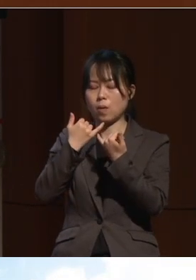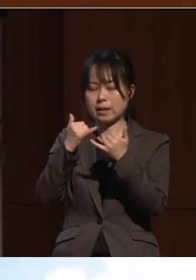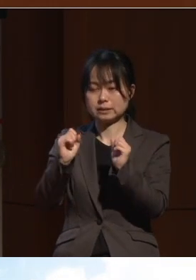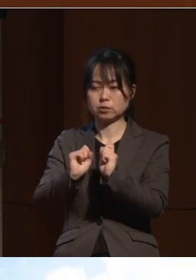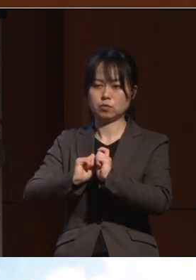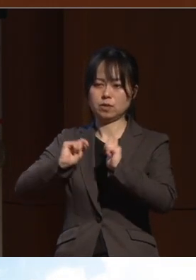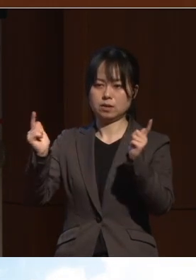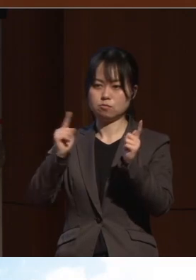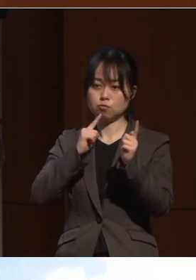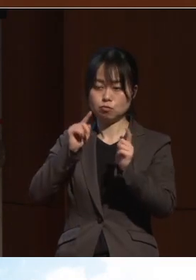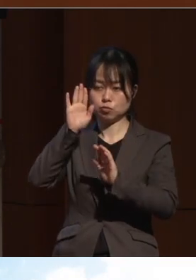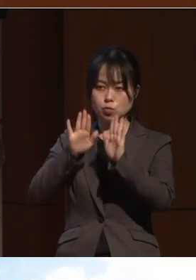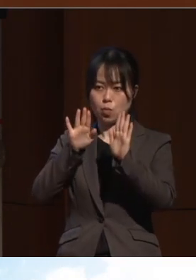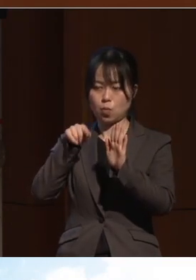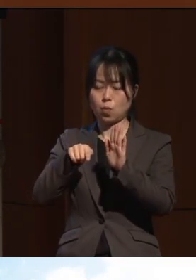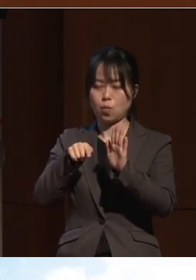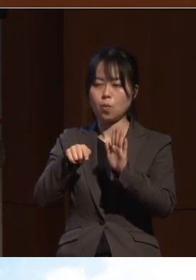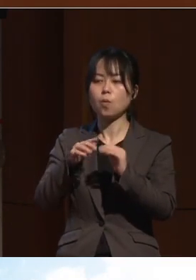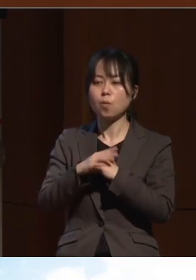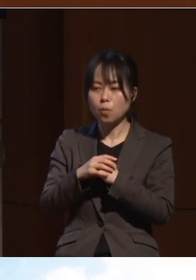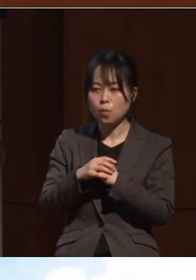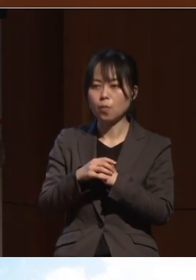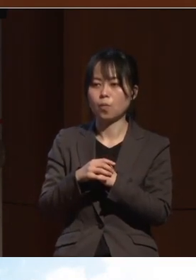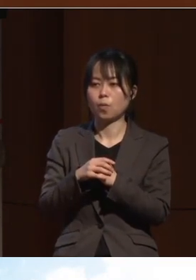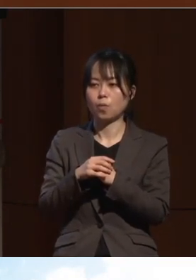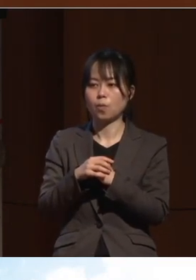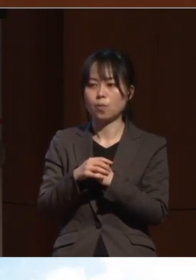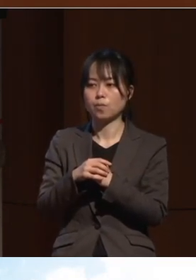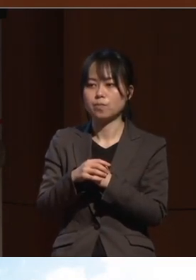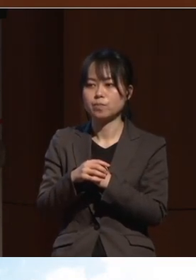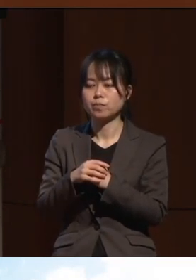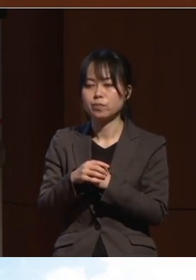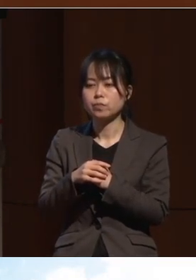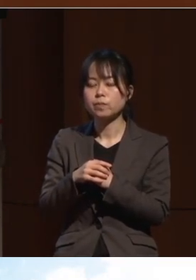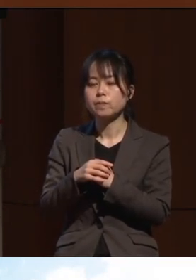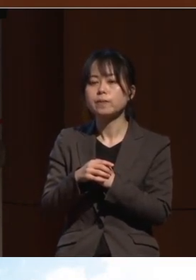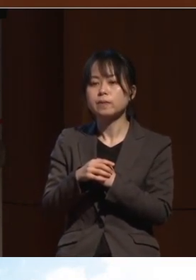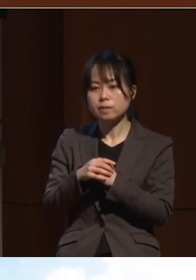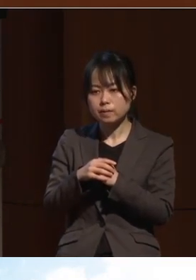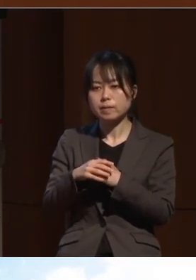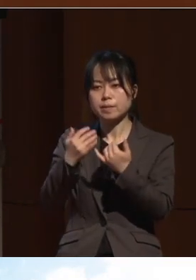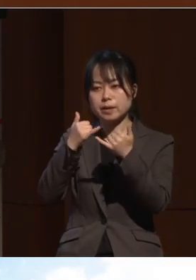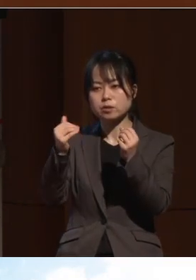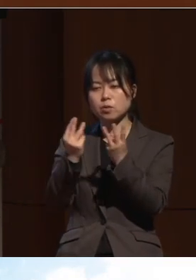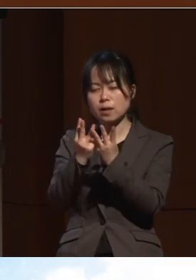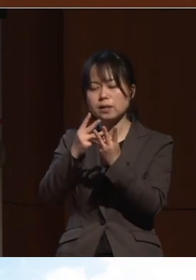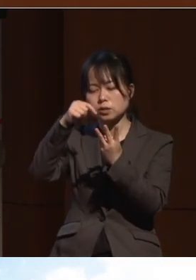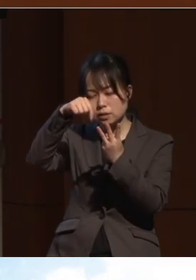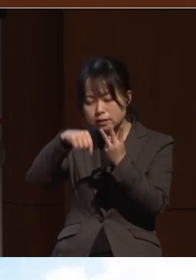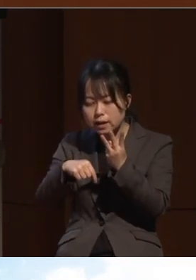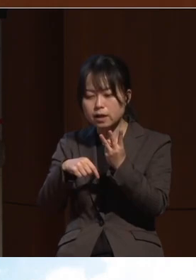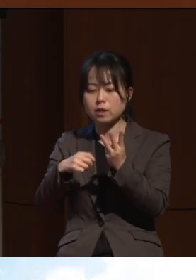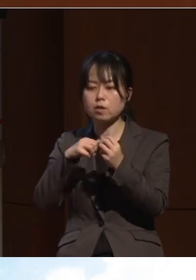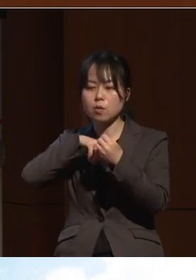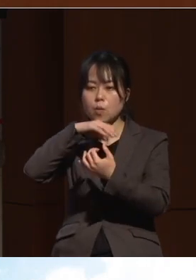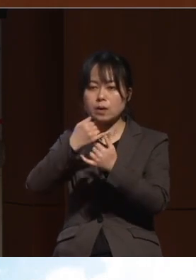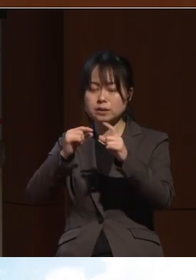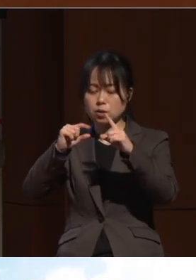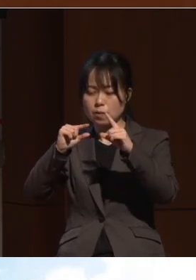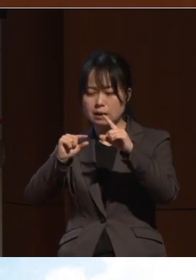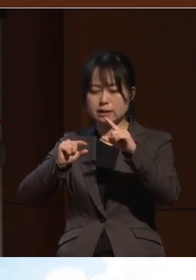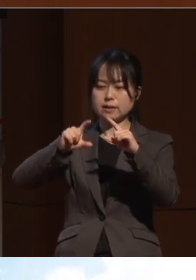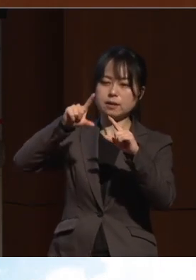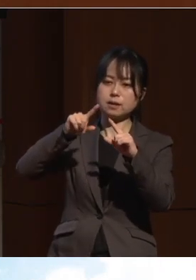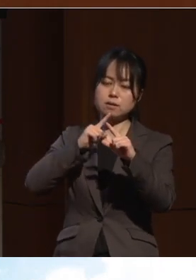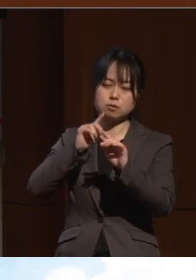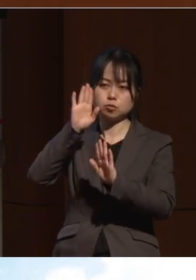have mentioned today, this is something I think we can both recognise, the ageing of the populations in both our countries. And we have many things in common here, so much so